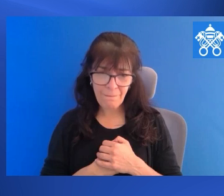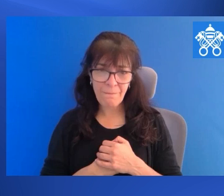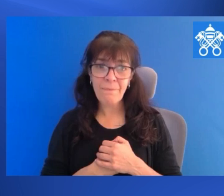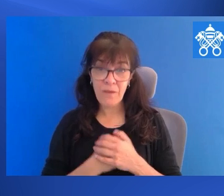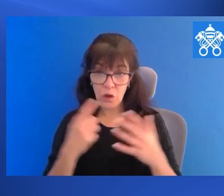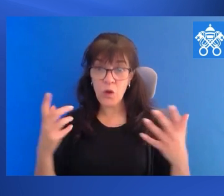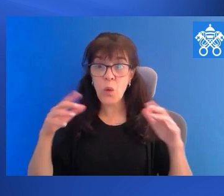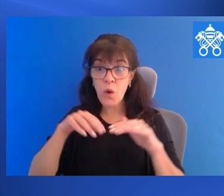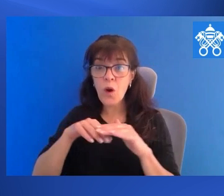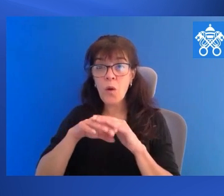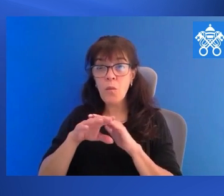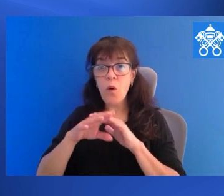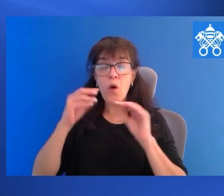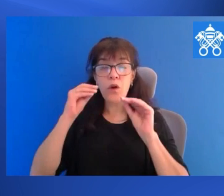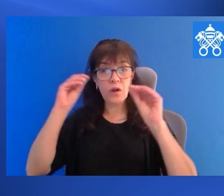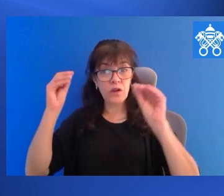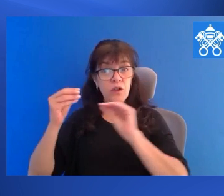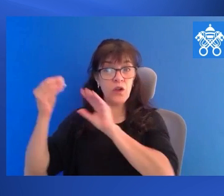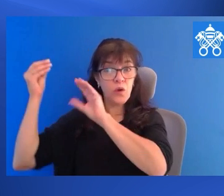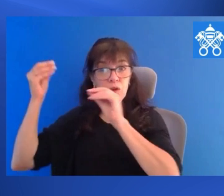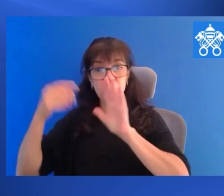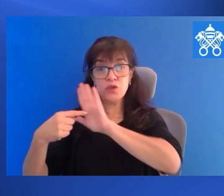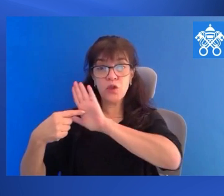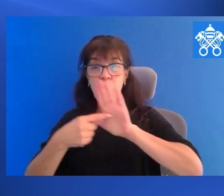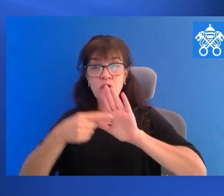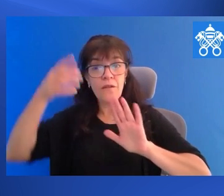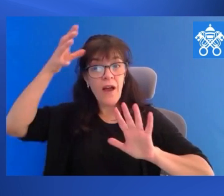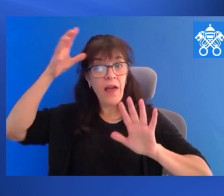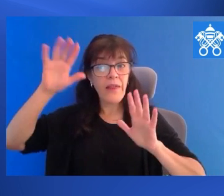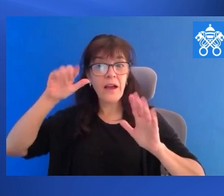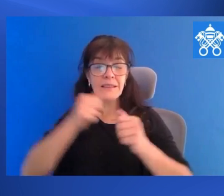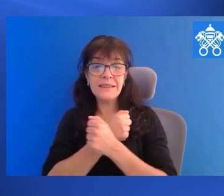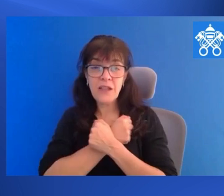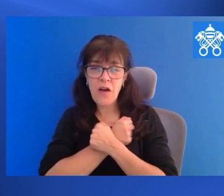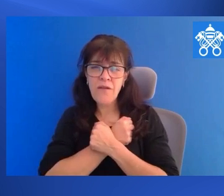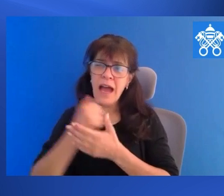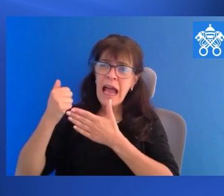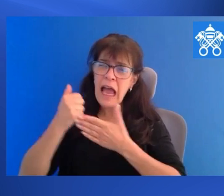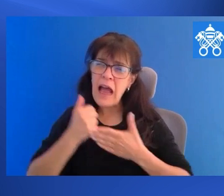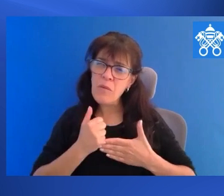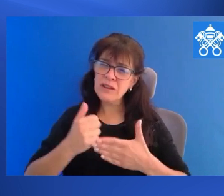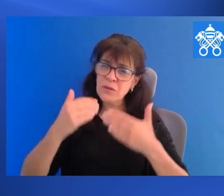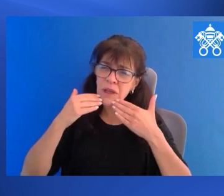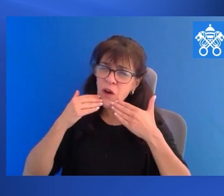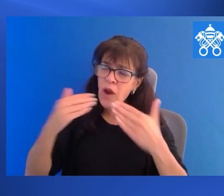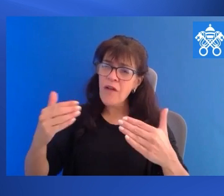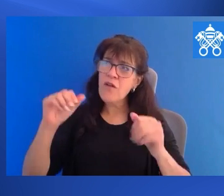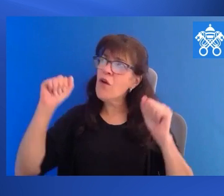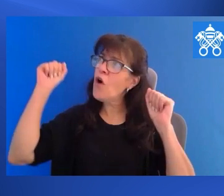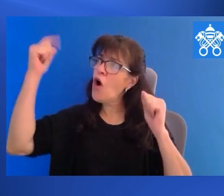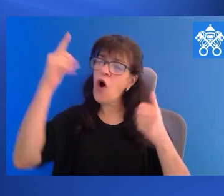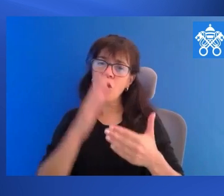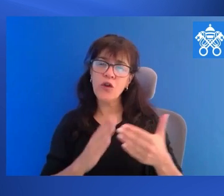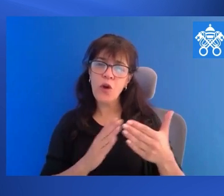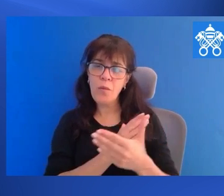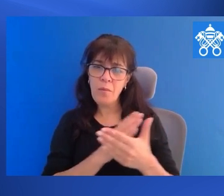When you were born, you revealed the Father's love. Help us always to be grateful for all your blessings.